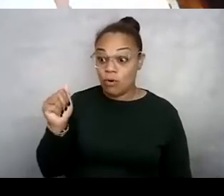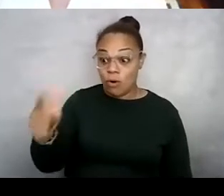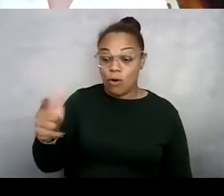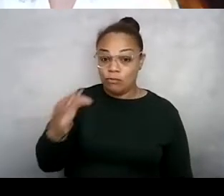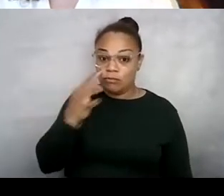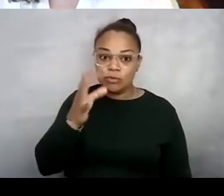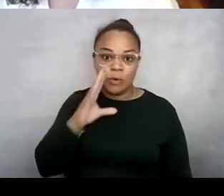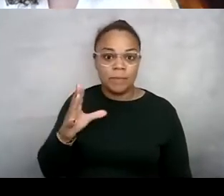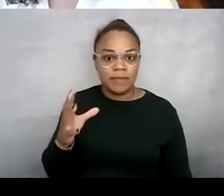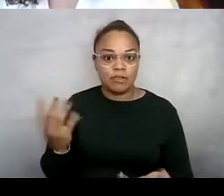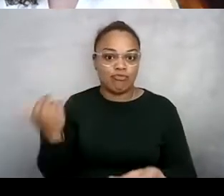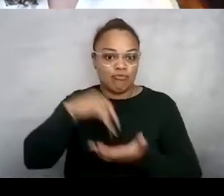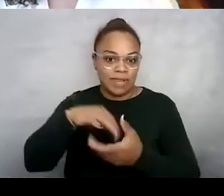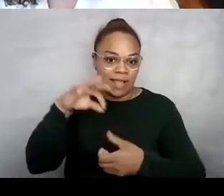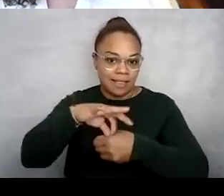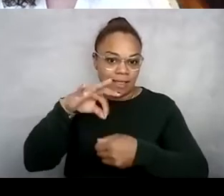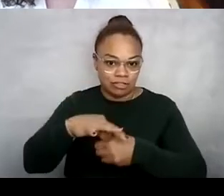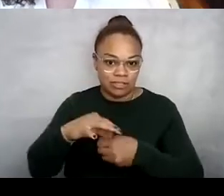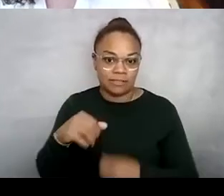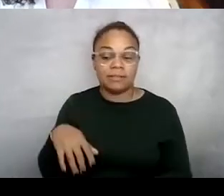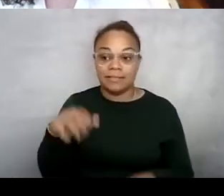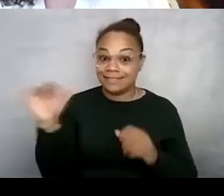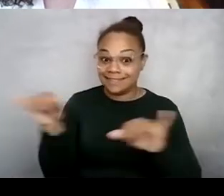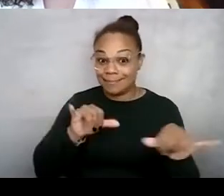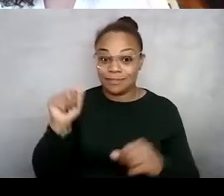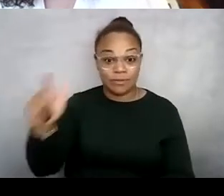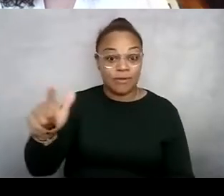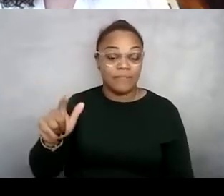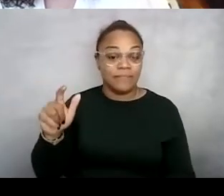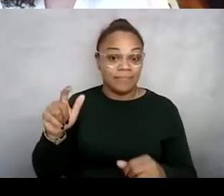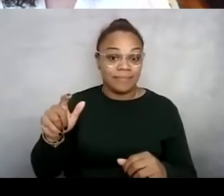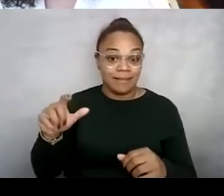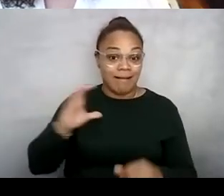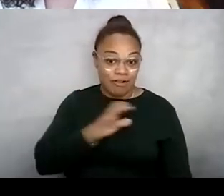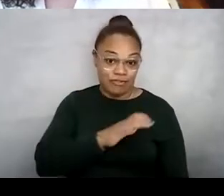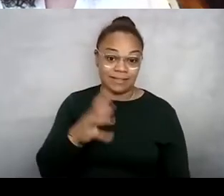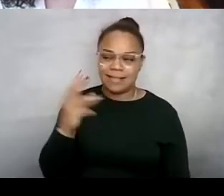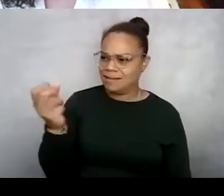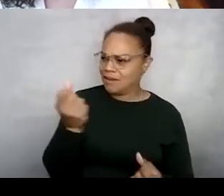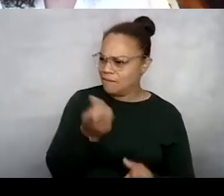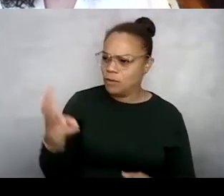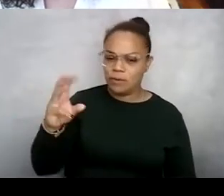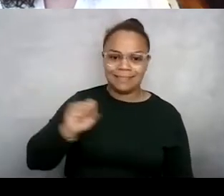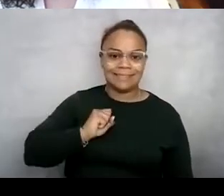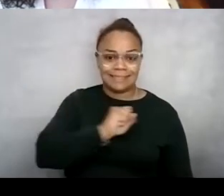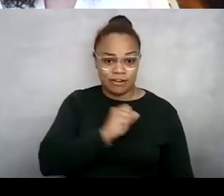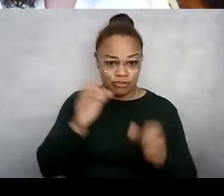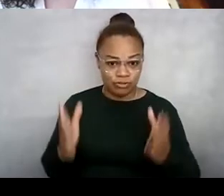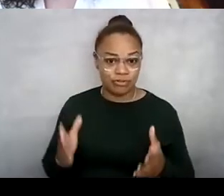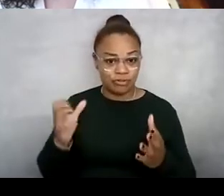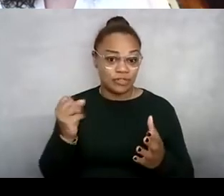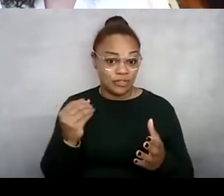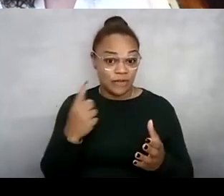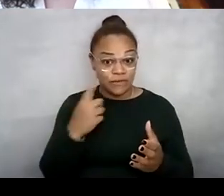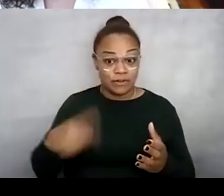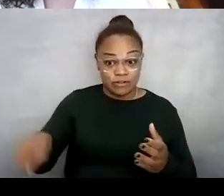as are all the members of the US House and Congress, and an X number of senators. So I think being engaged in hearts and